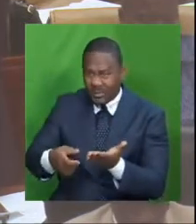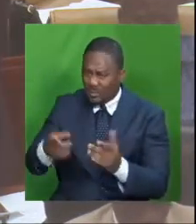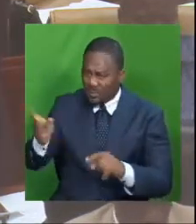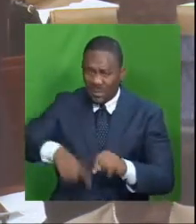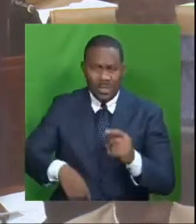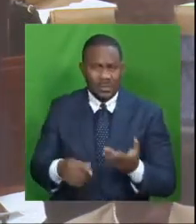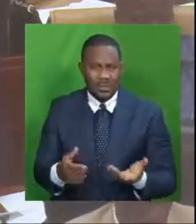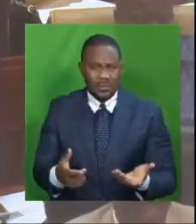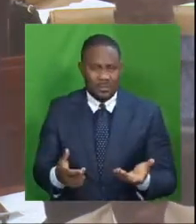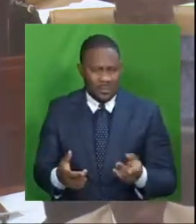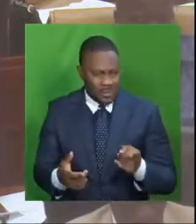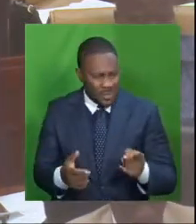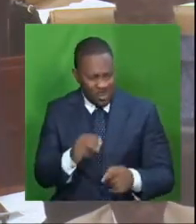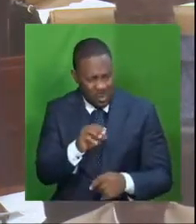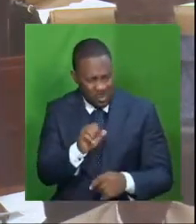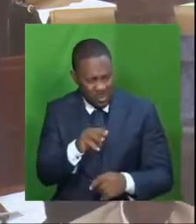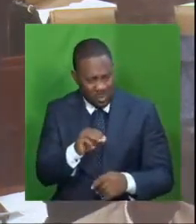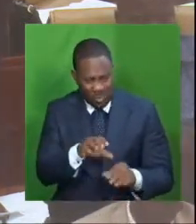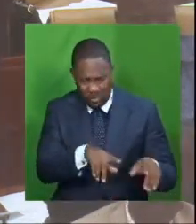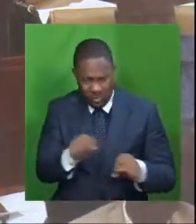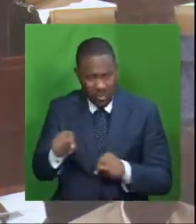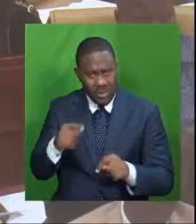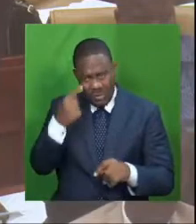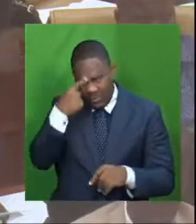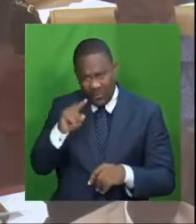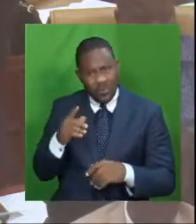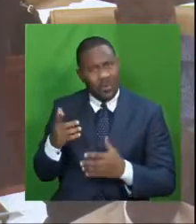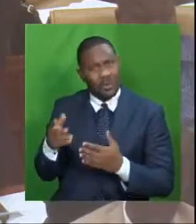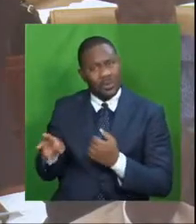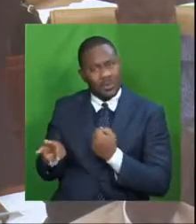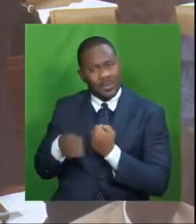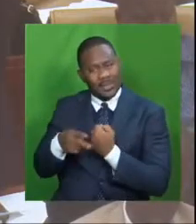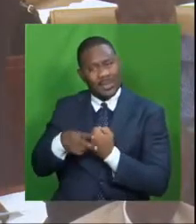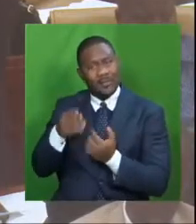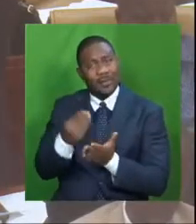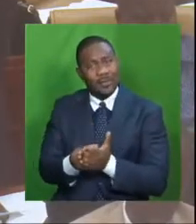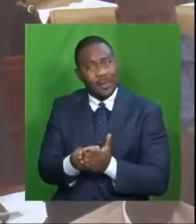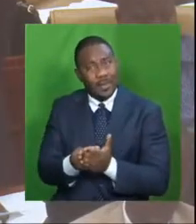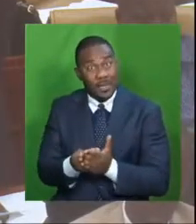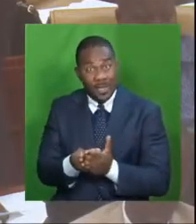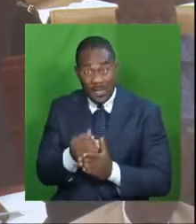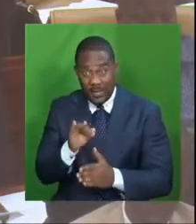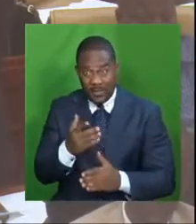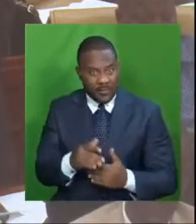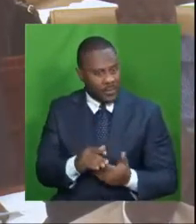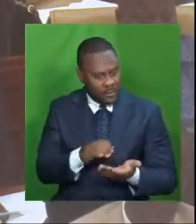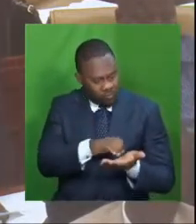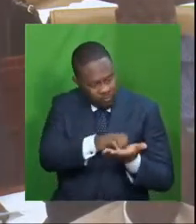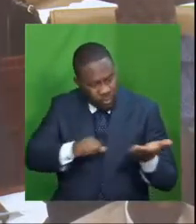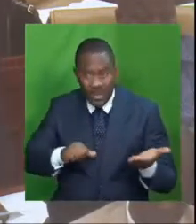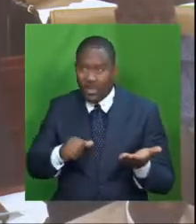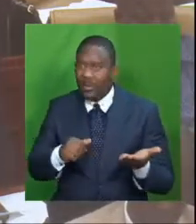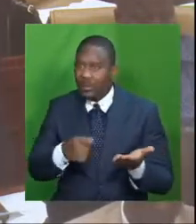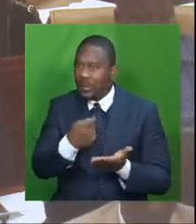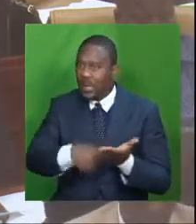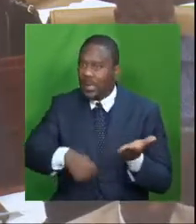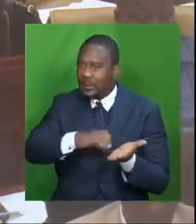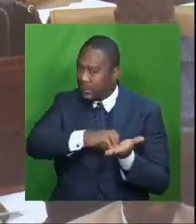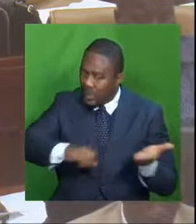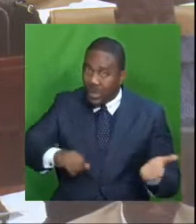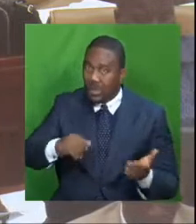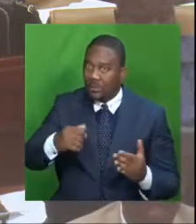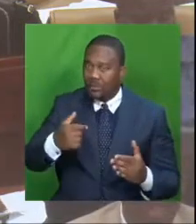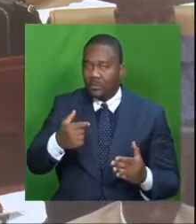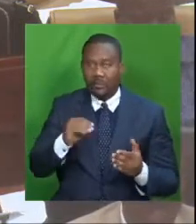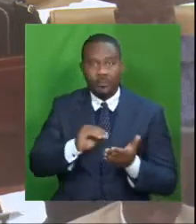on the street uses mobile money account for the purposes of savings. So if you tax me, you are taxing savings. Mr. Minister,